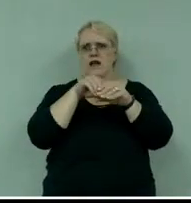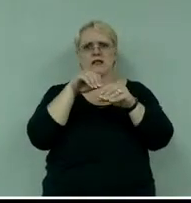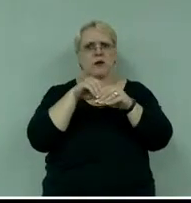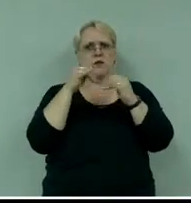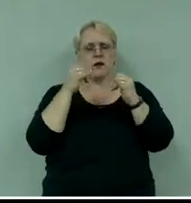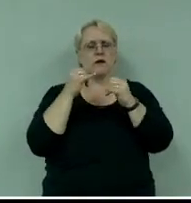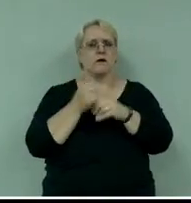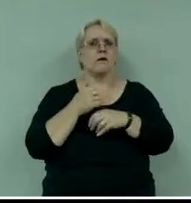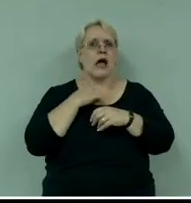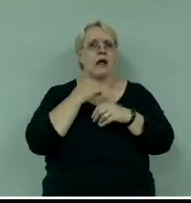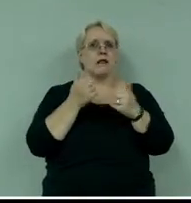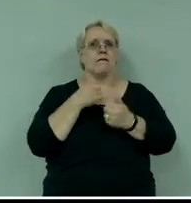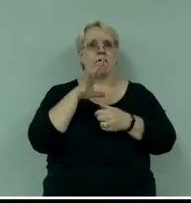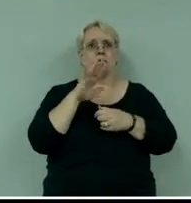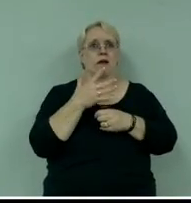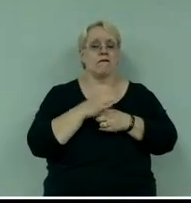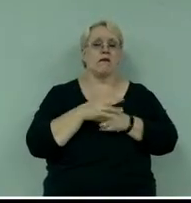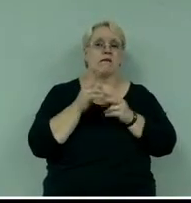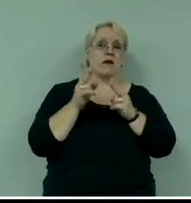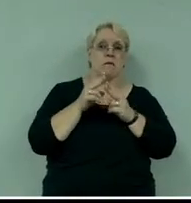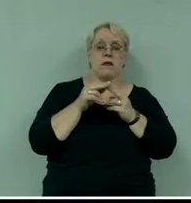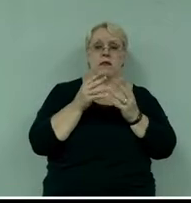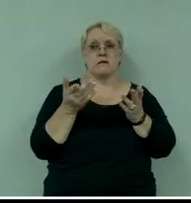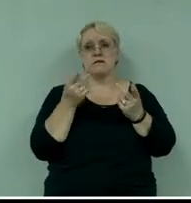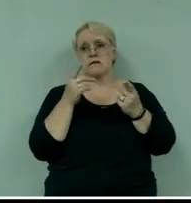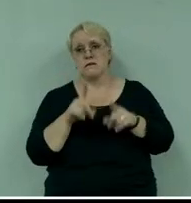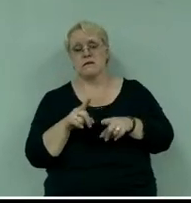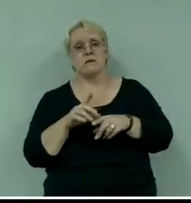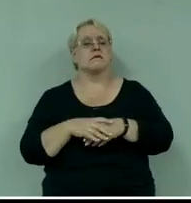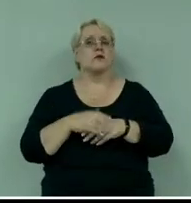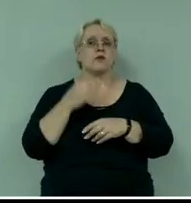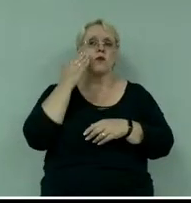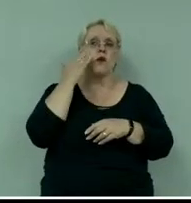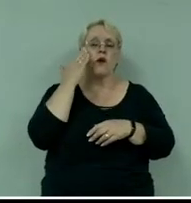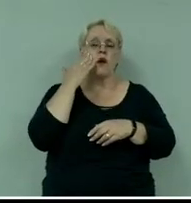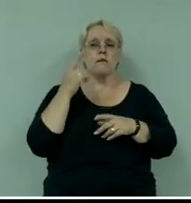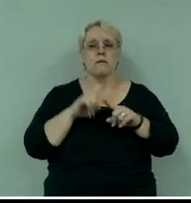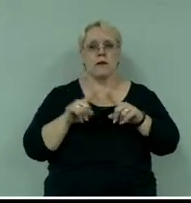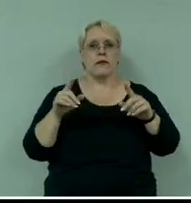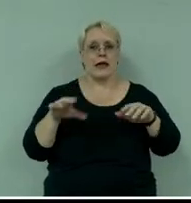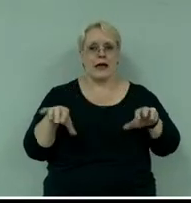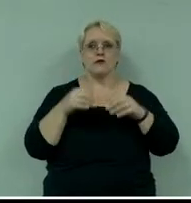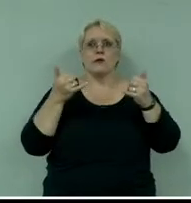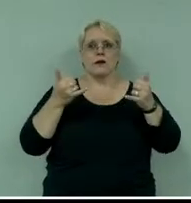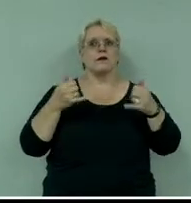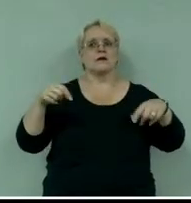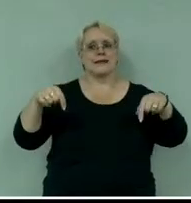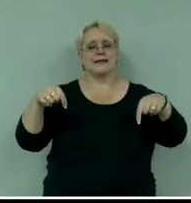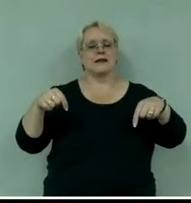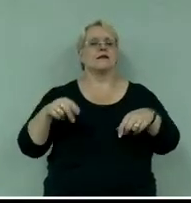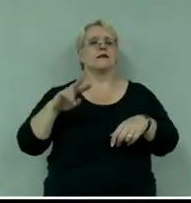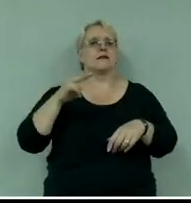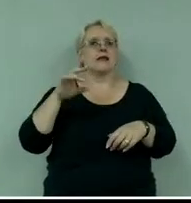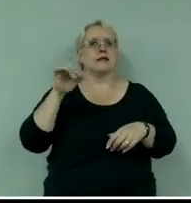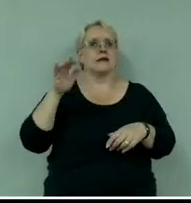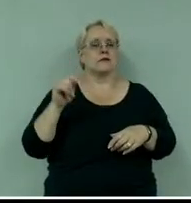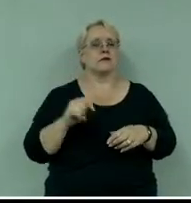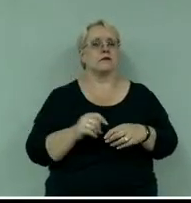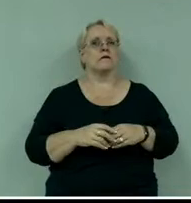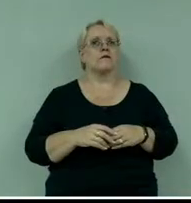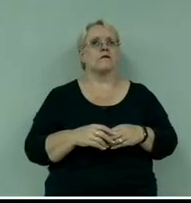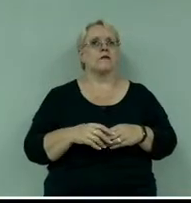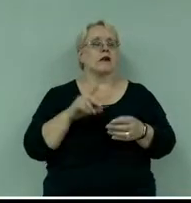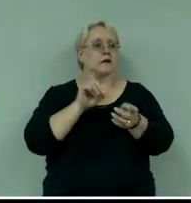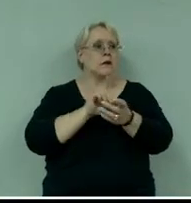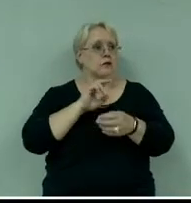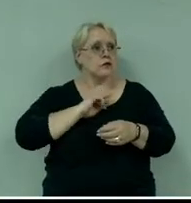now. Where I live in the fifth, we've got a couple things going, and but this is where the action is right now. That's why it looks like this. That's why the